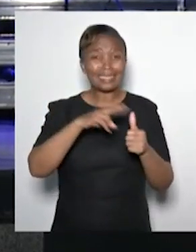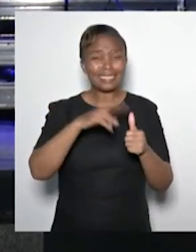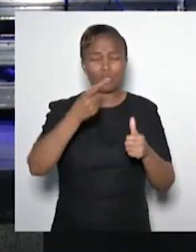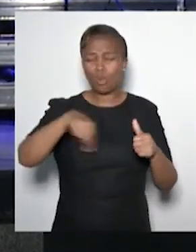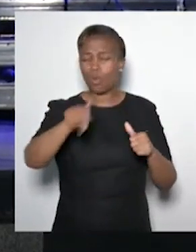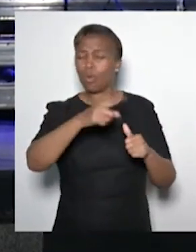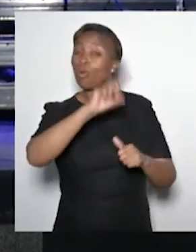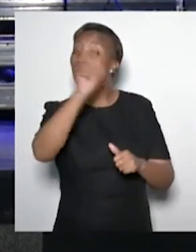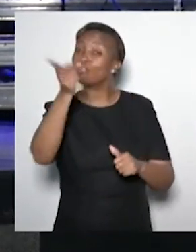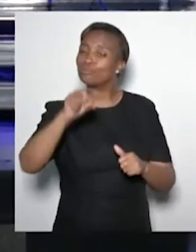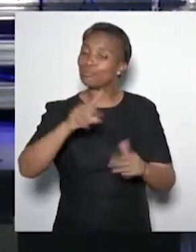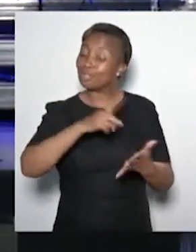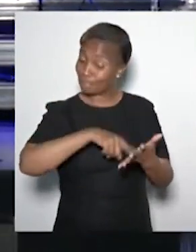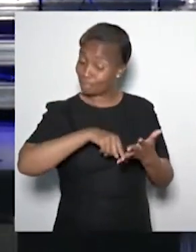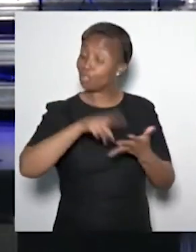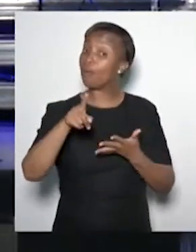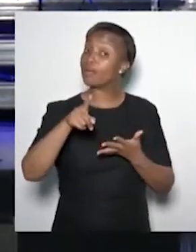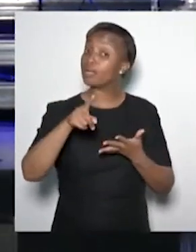the questions right.